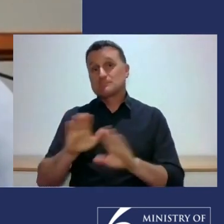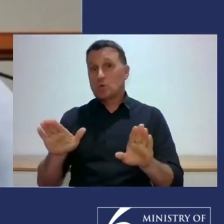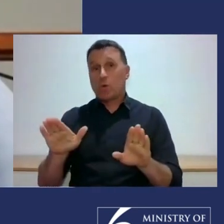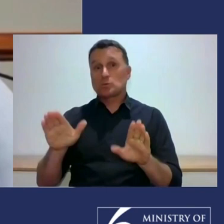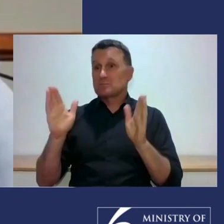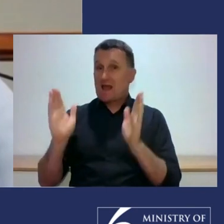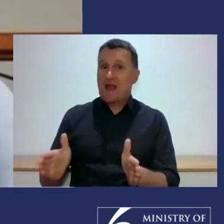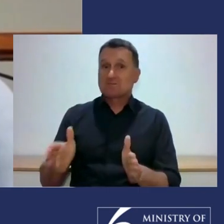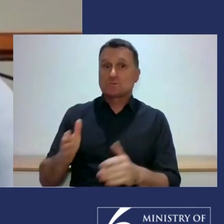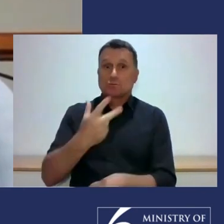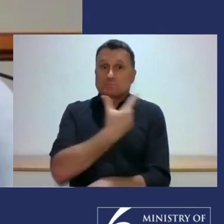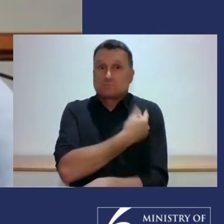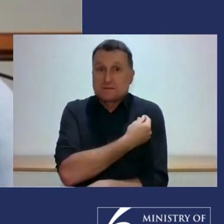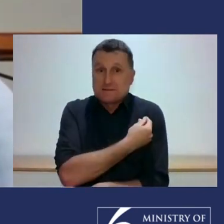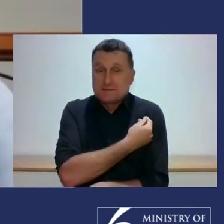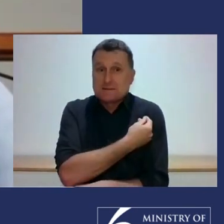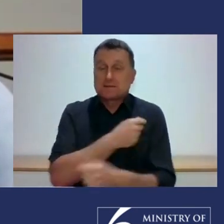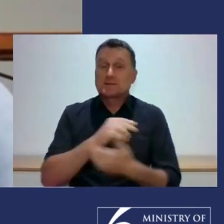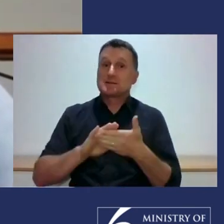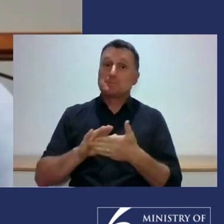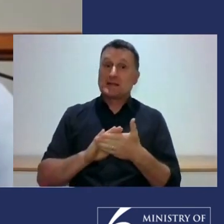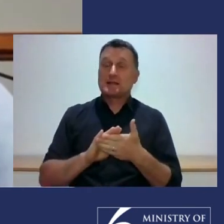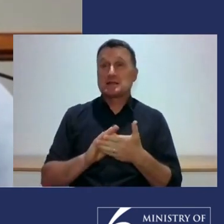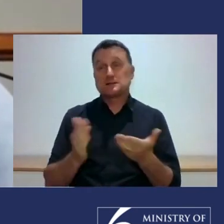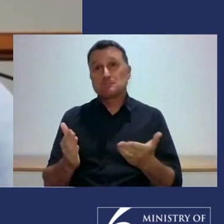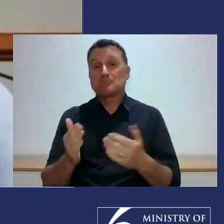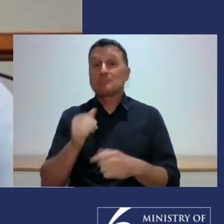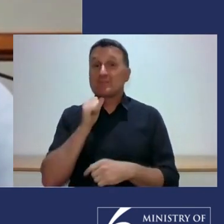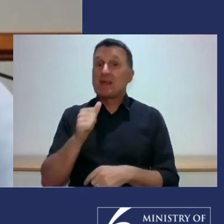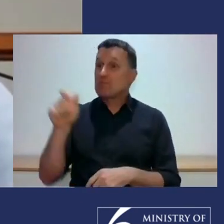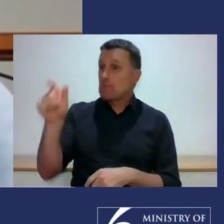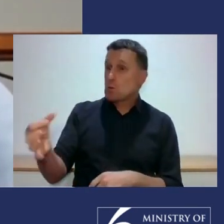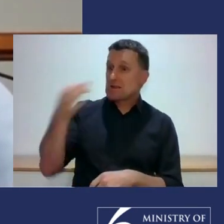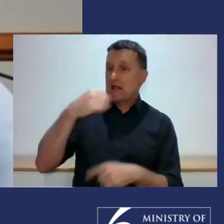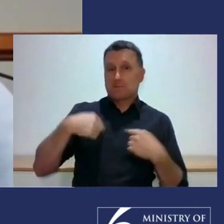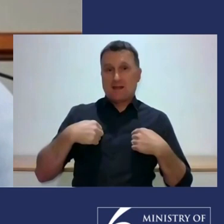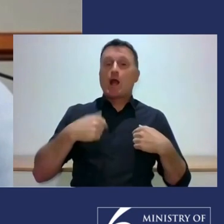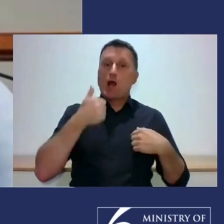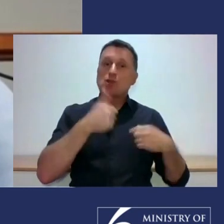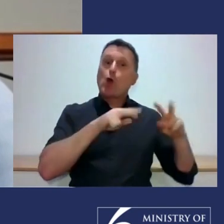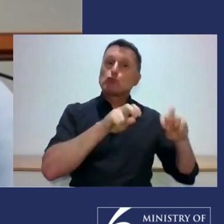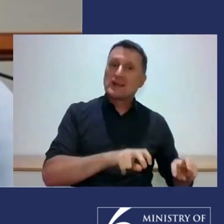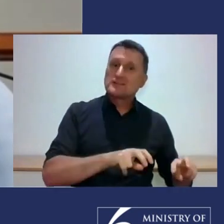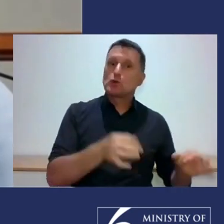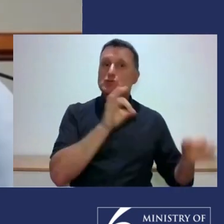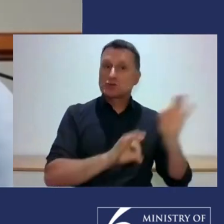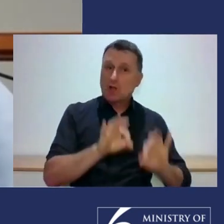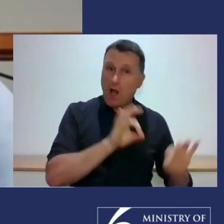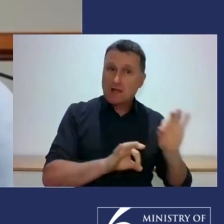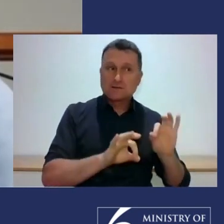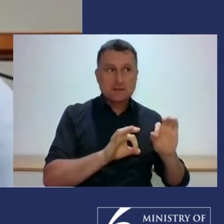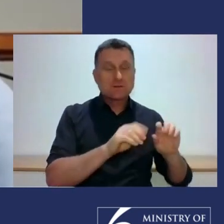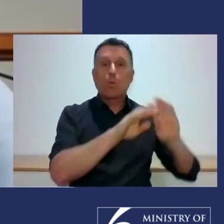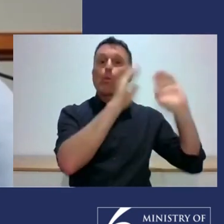the woman had asked me, I would say that actually the research tells us that it is safe for you and your baby. We know that by huge studies across the